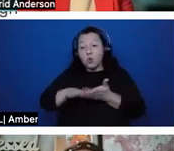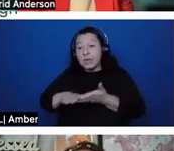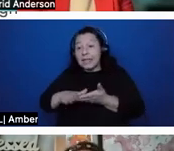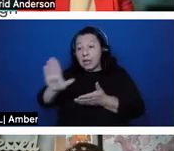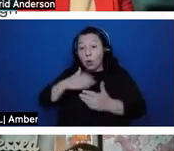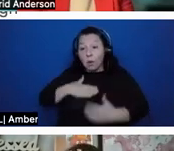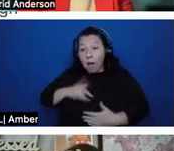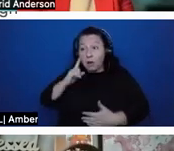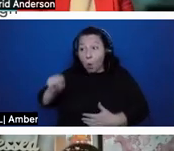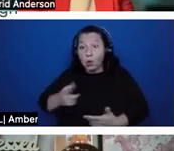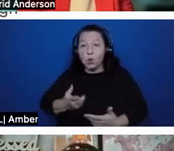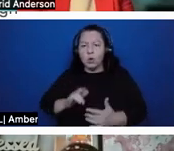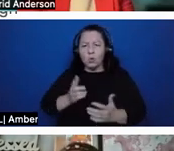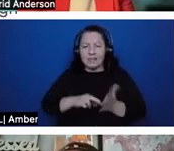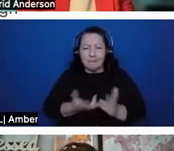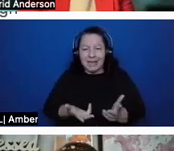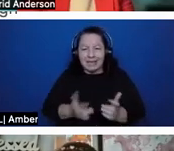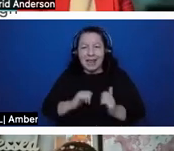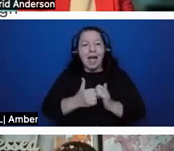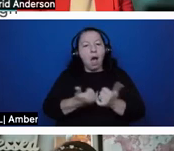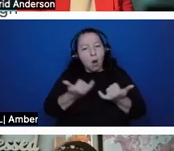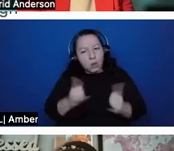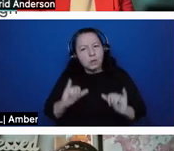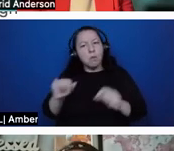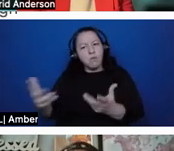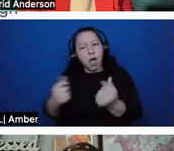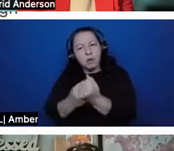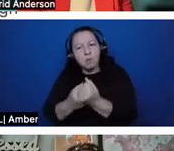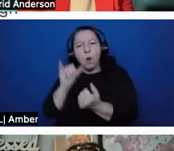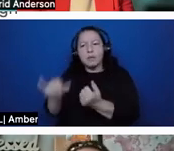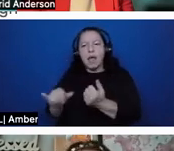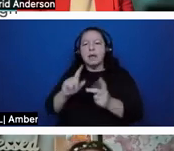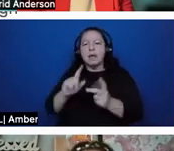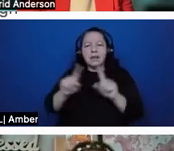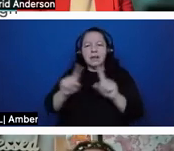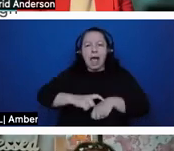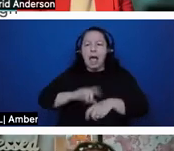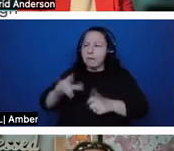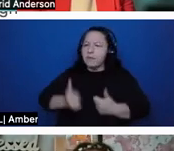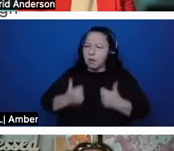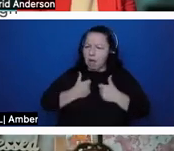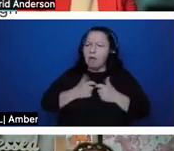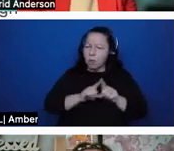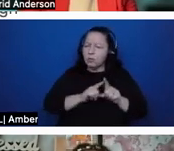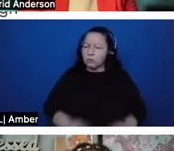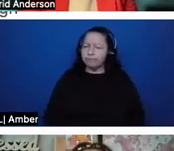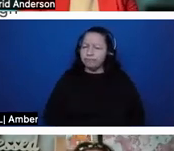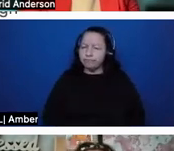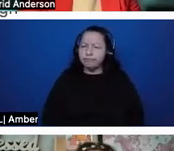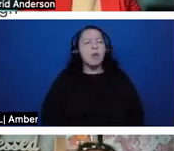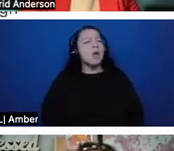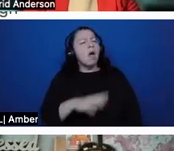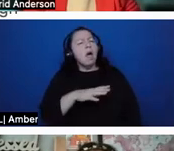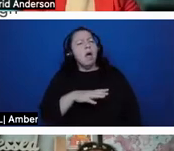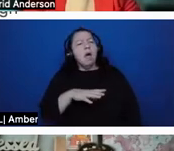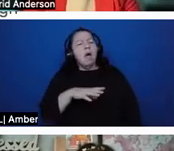mean? And how are we still supporting folks in those different stages of life as well? So. And I will say